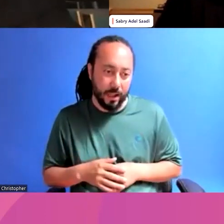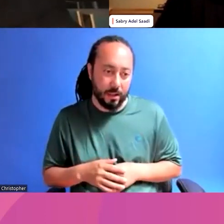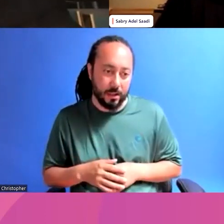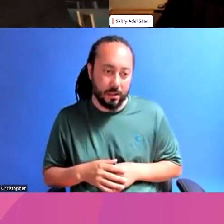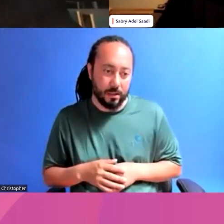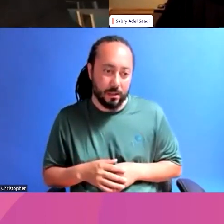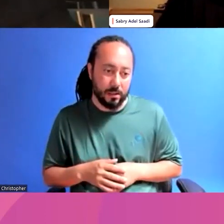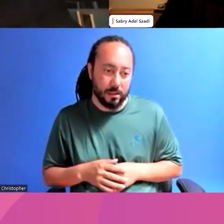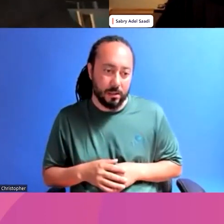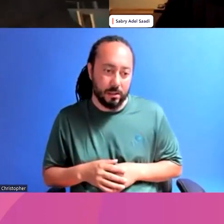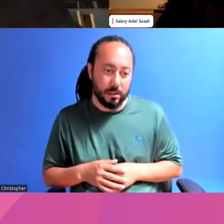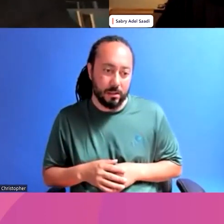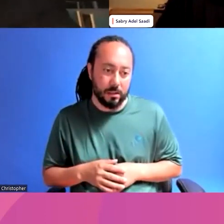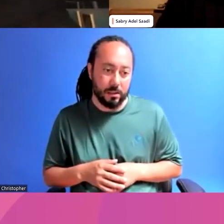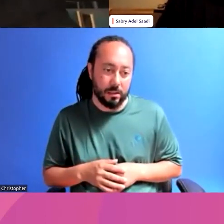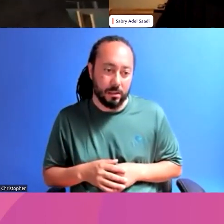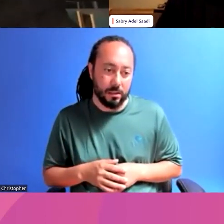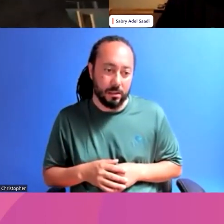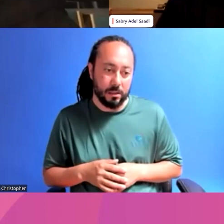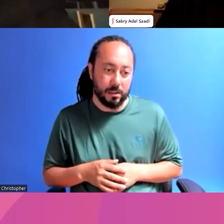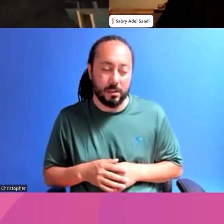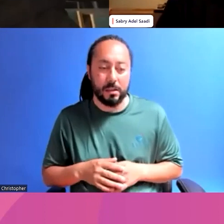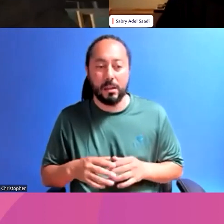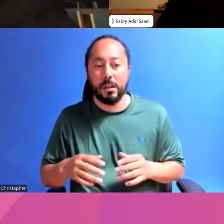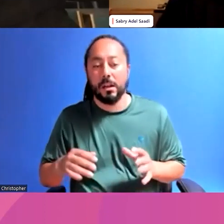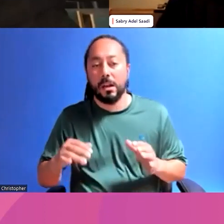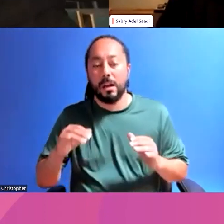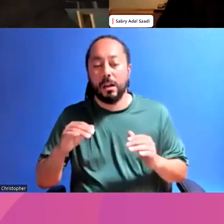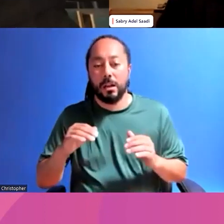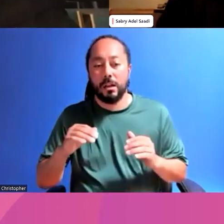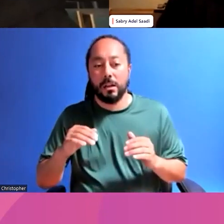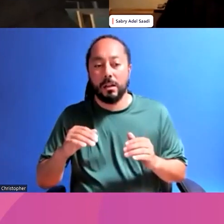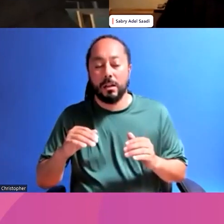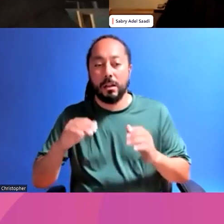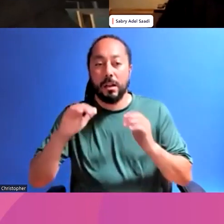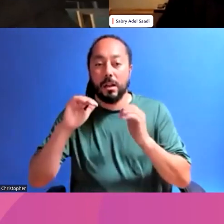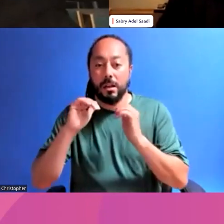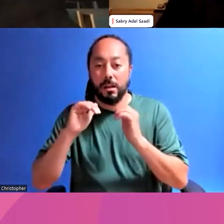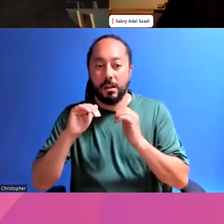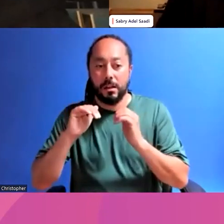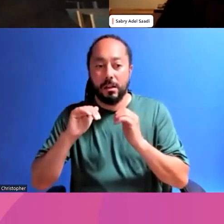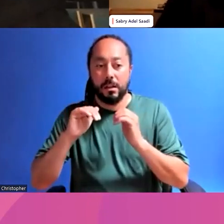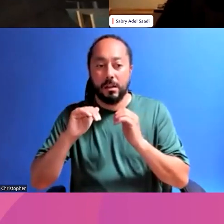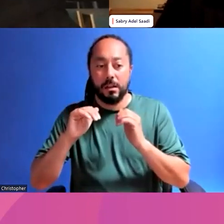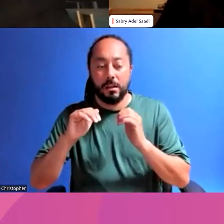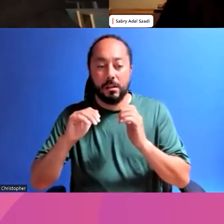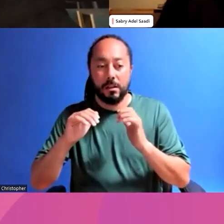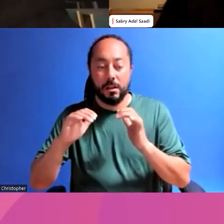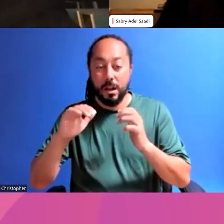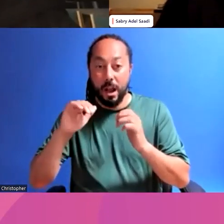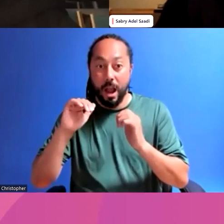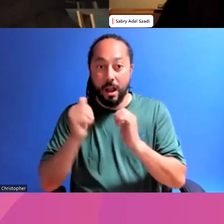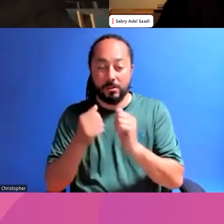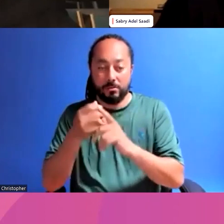past affect Black women's ability to recognize and deal with the new forms of trauma that are consequences of